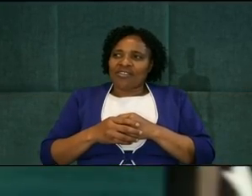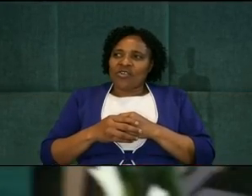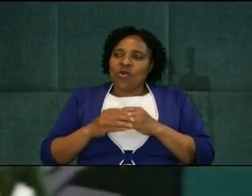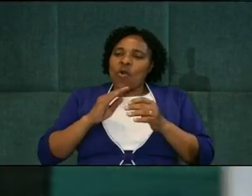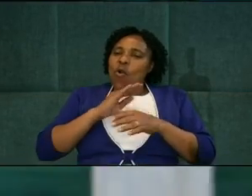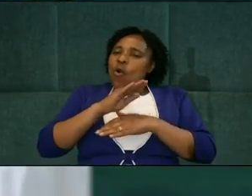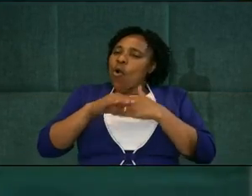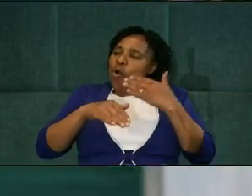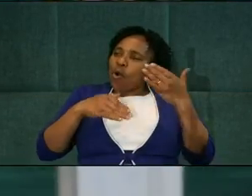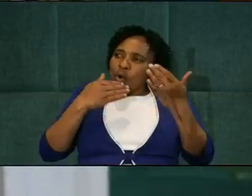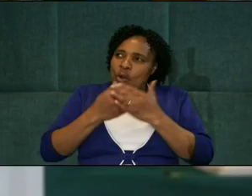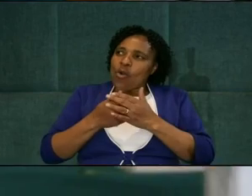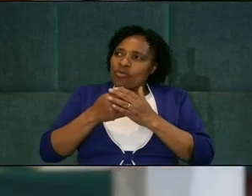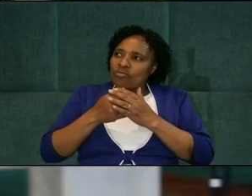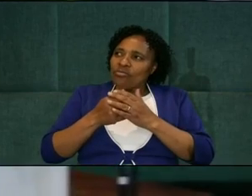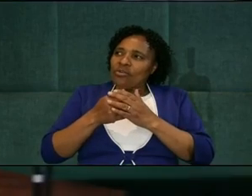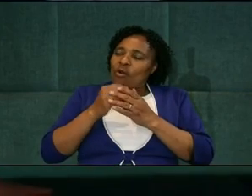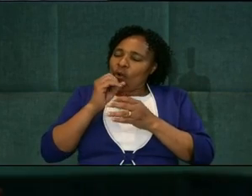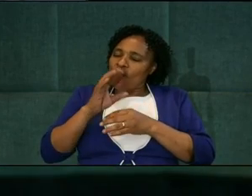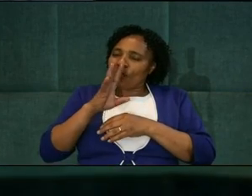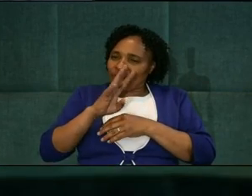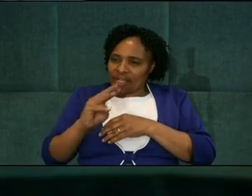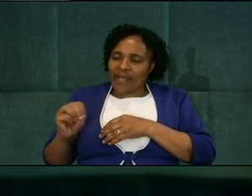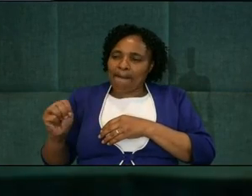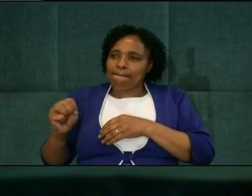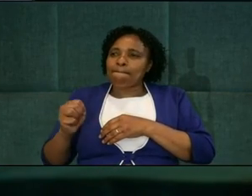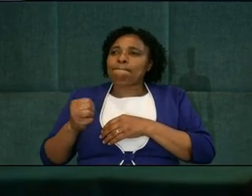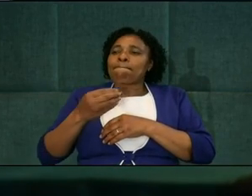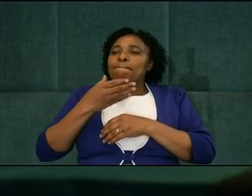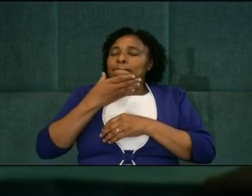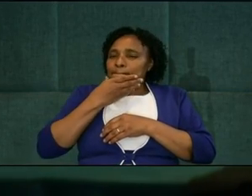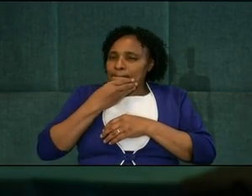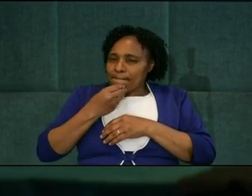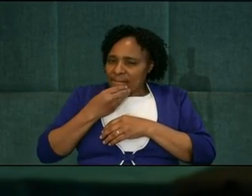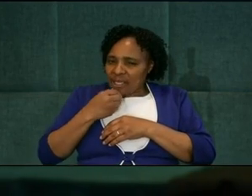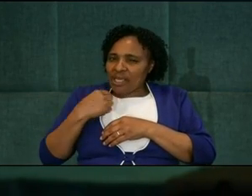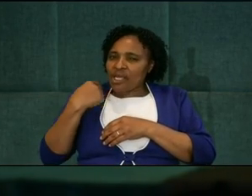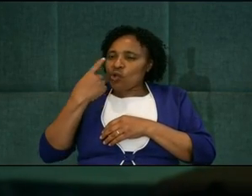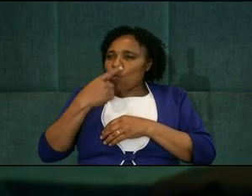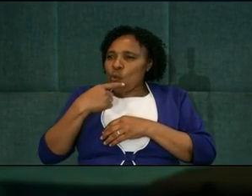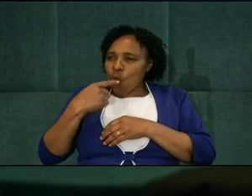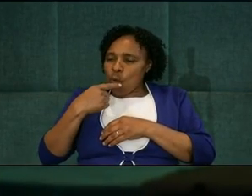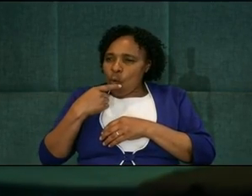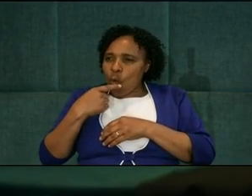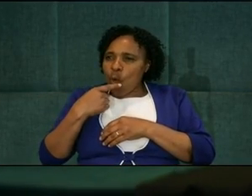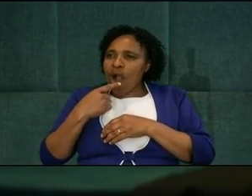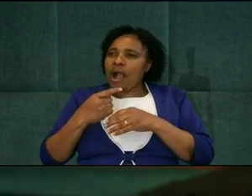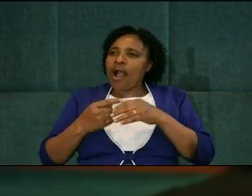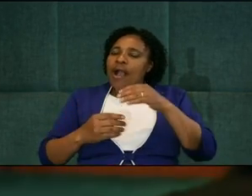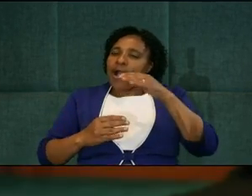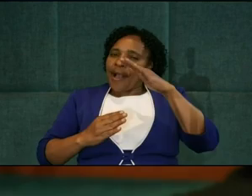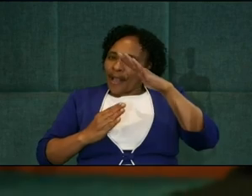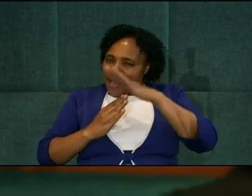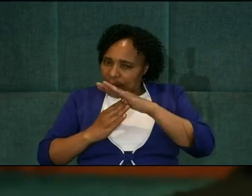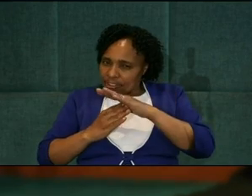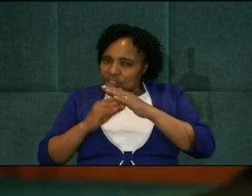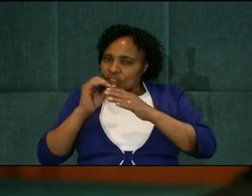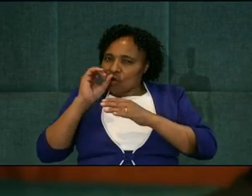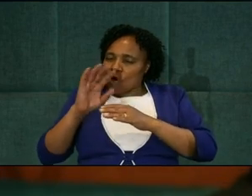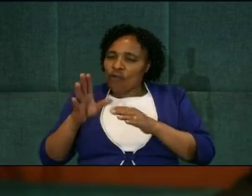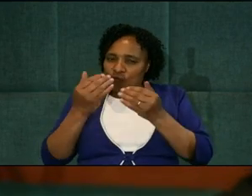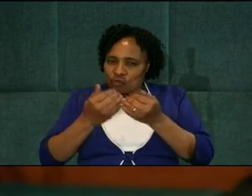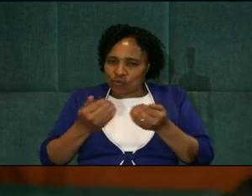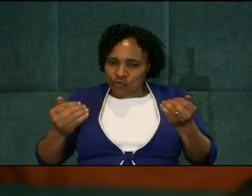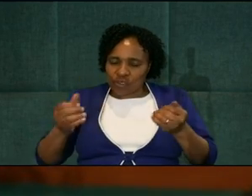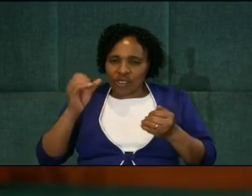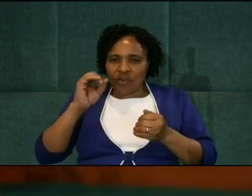Help me read. All of them, men who were heads of the children of